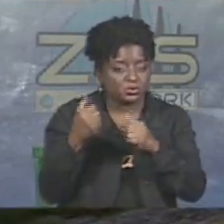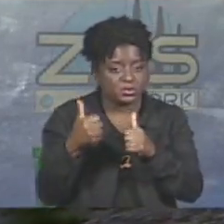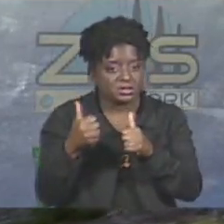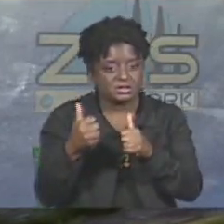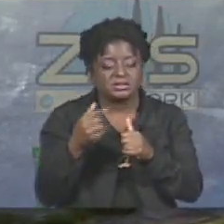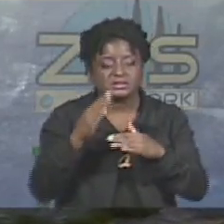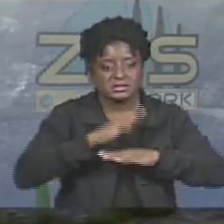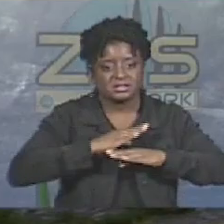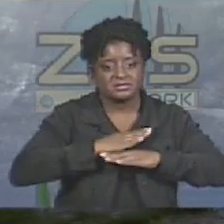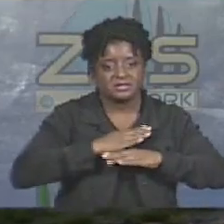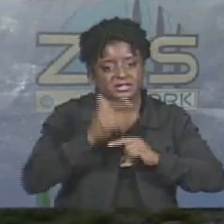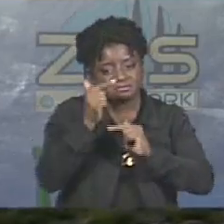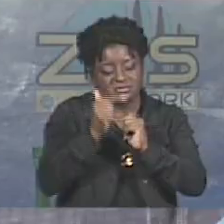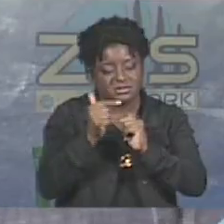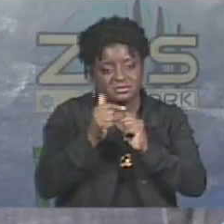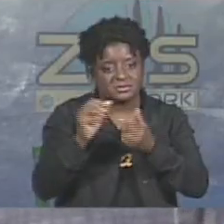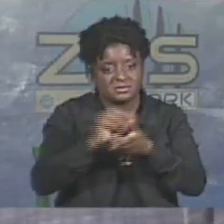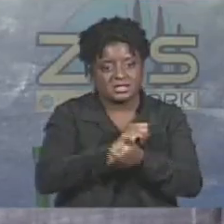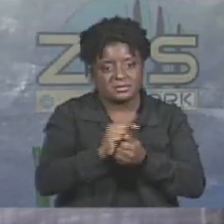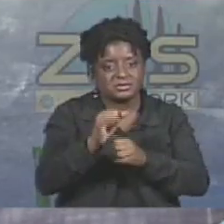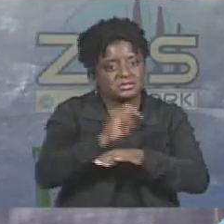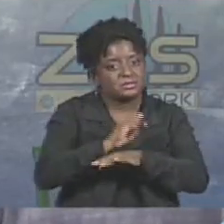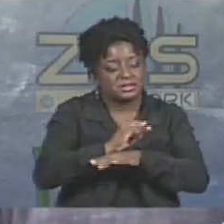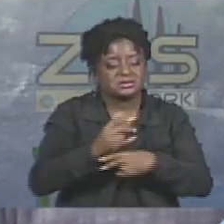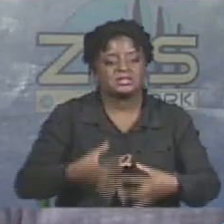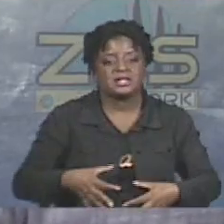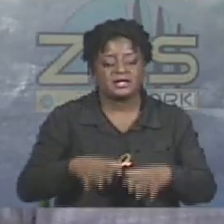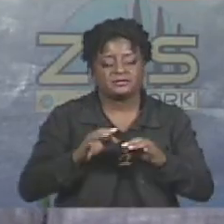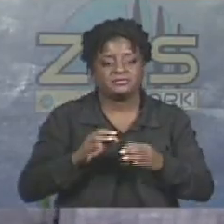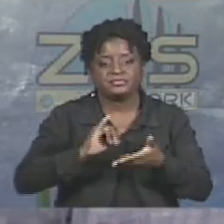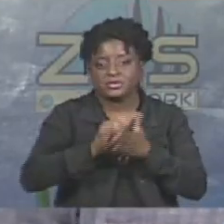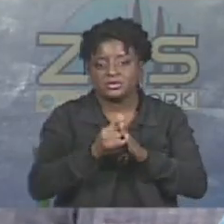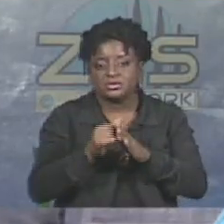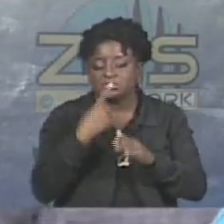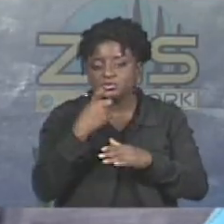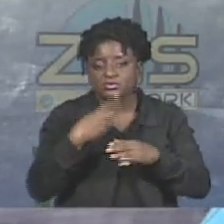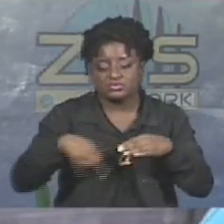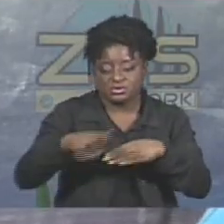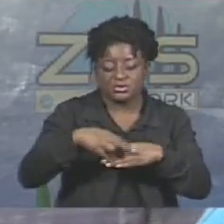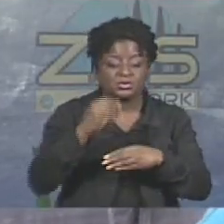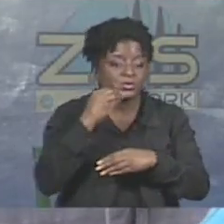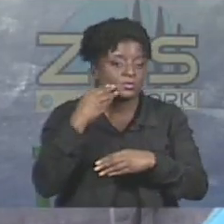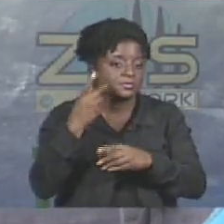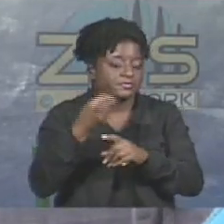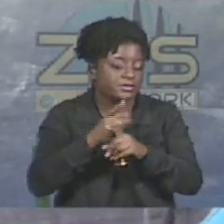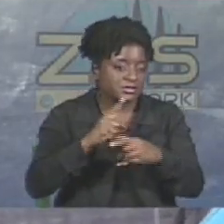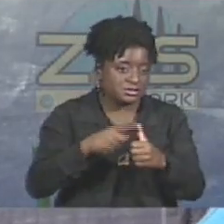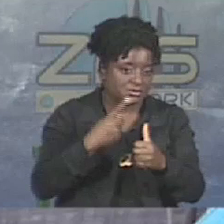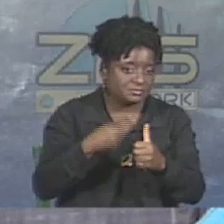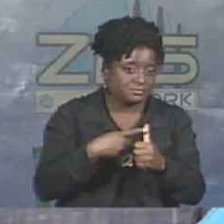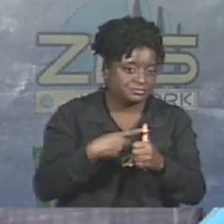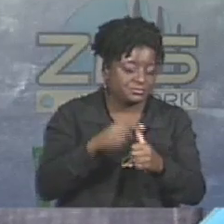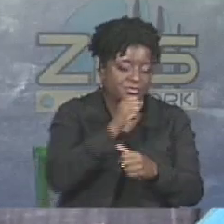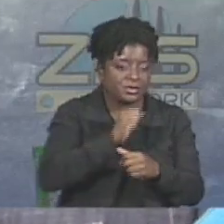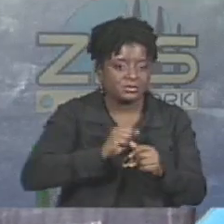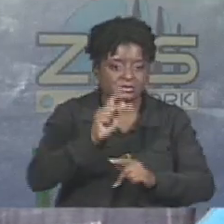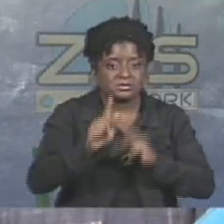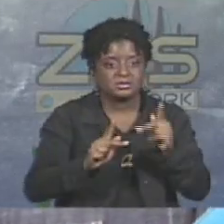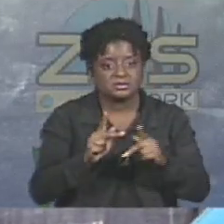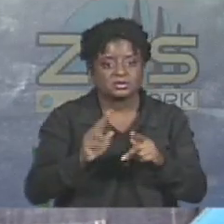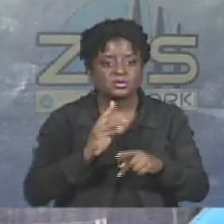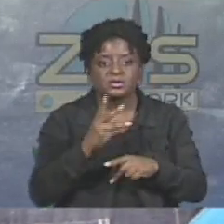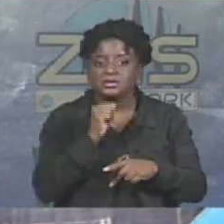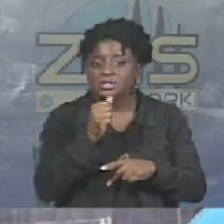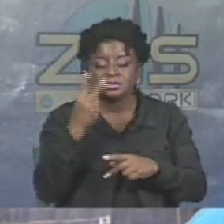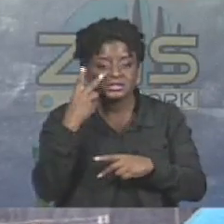damage impacted life on that island. Those that had returned home first were the elderly, and we did not see